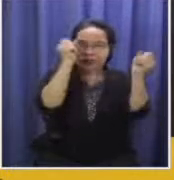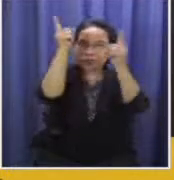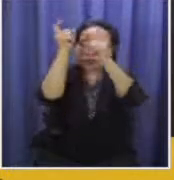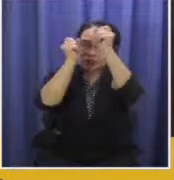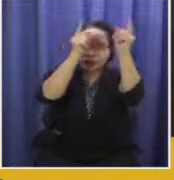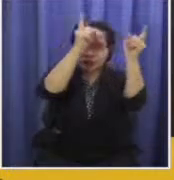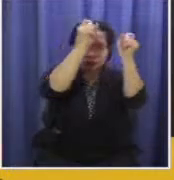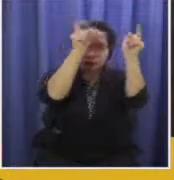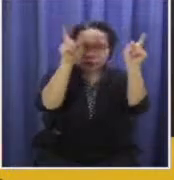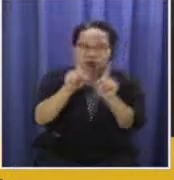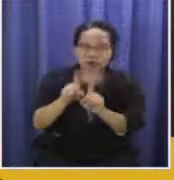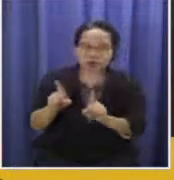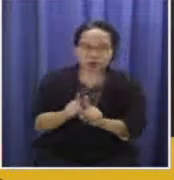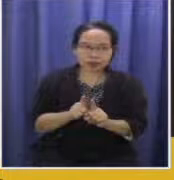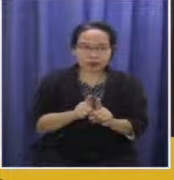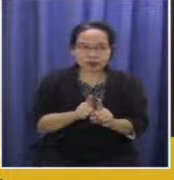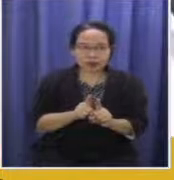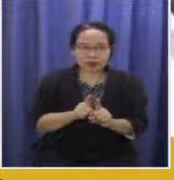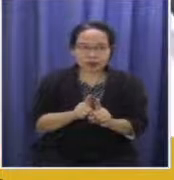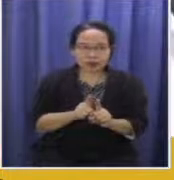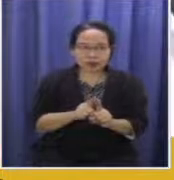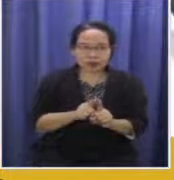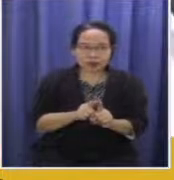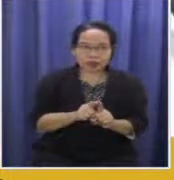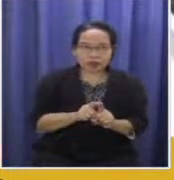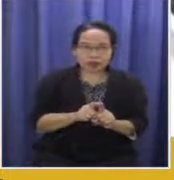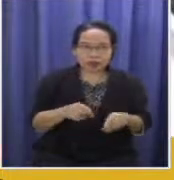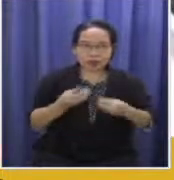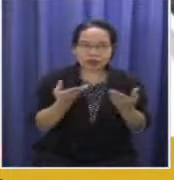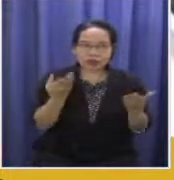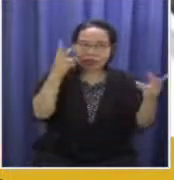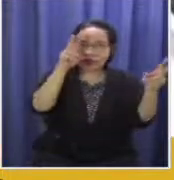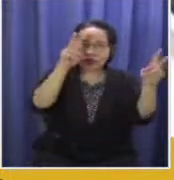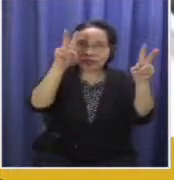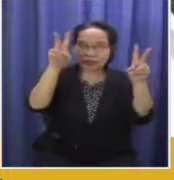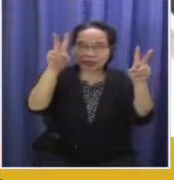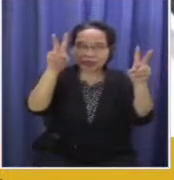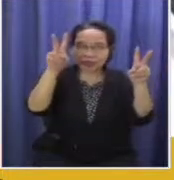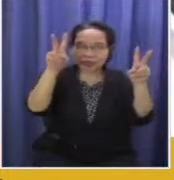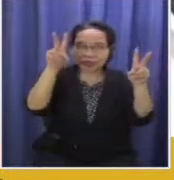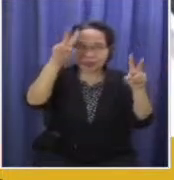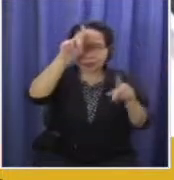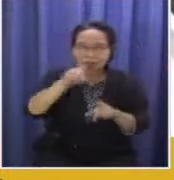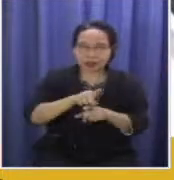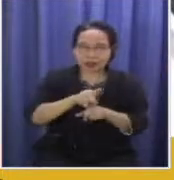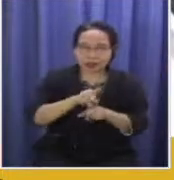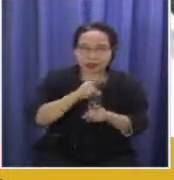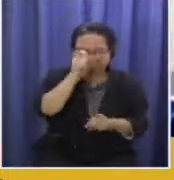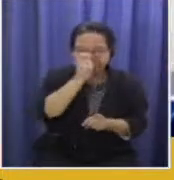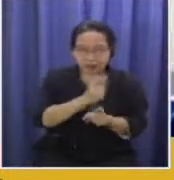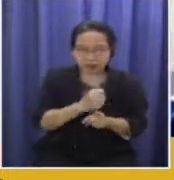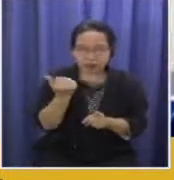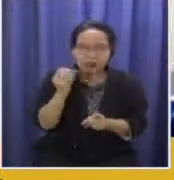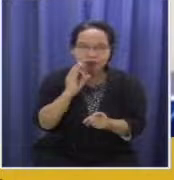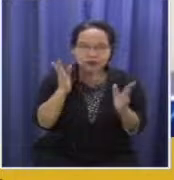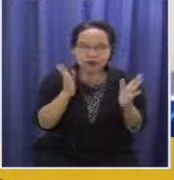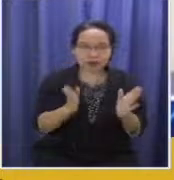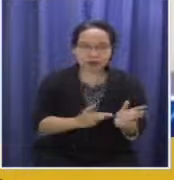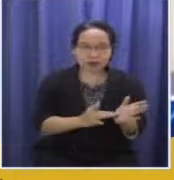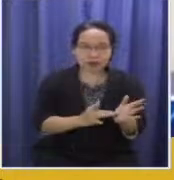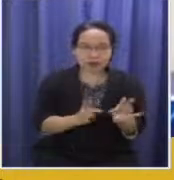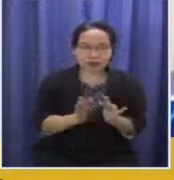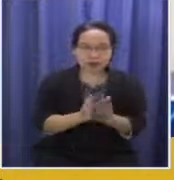also. I want to give you an insight, Brother Mohan, which other preachers of the